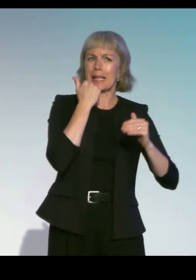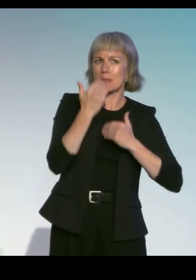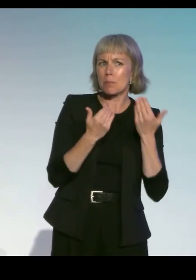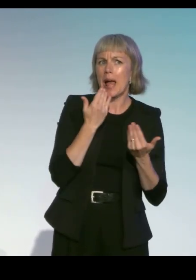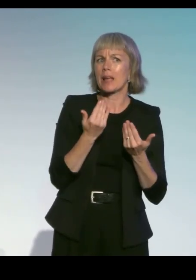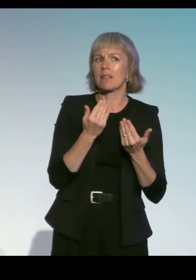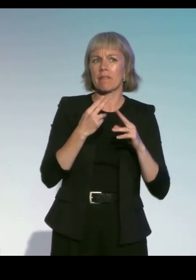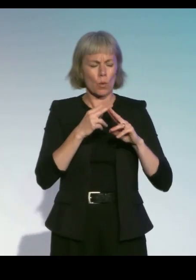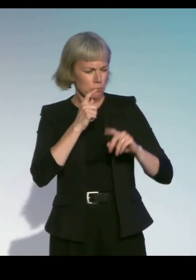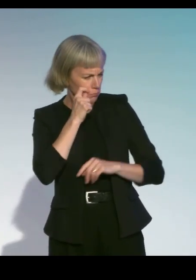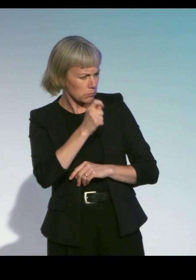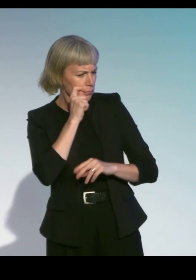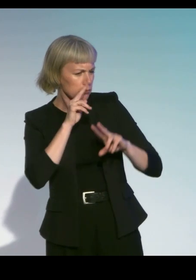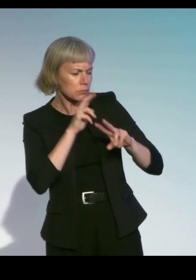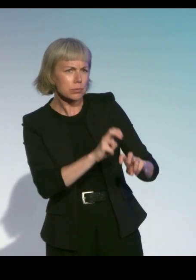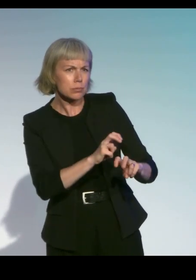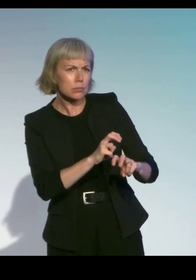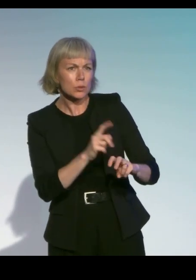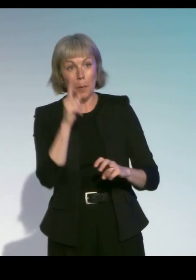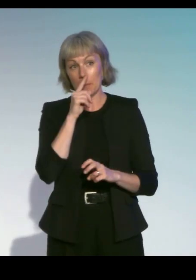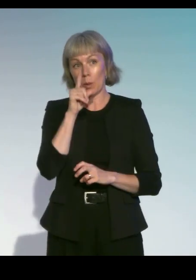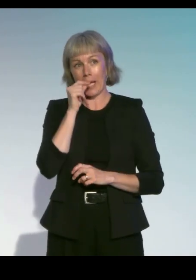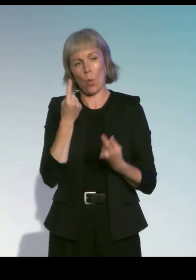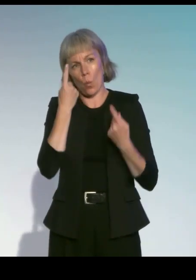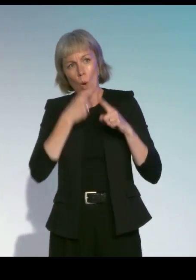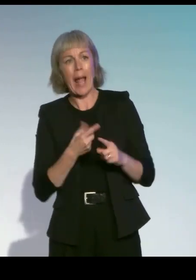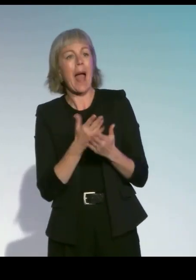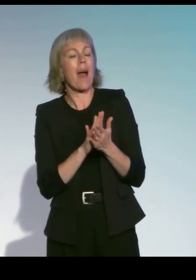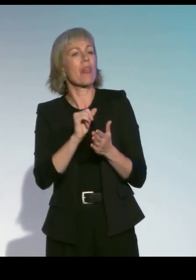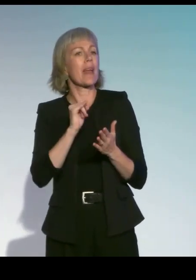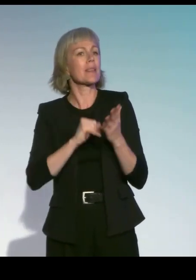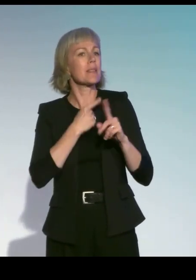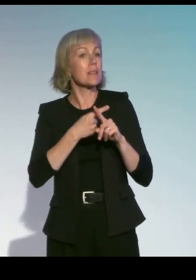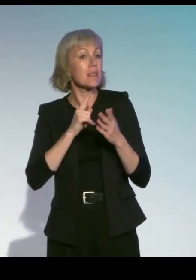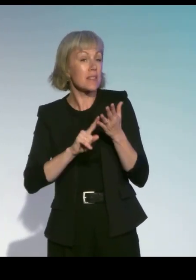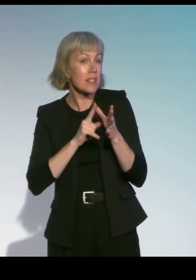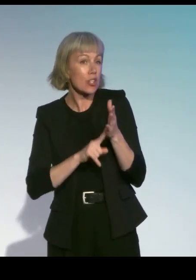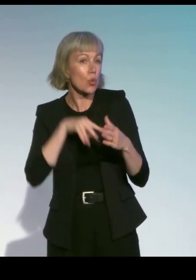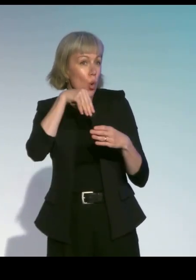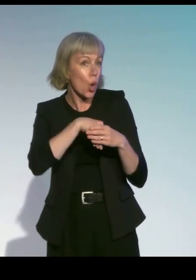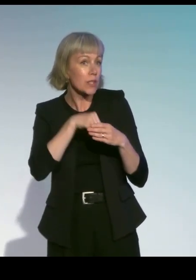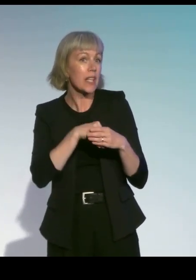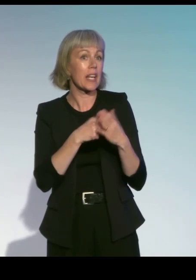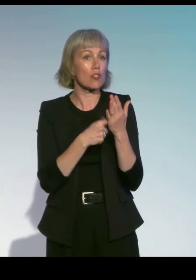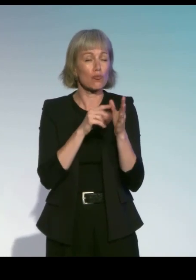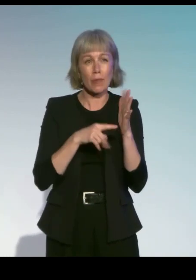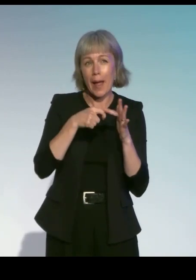for scrutiny so that users can evaluate how their sexual content is being ranked or labelled or classified and